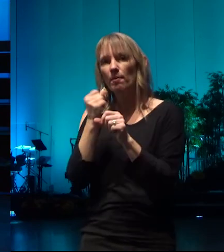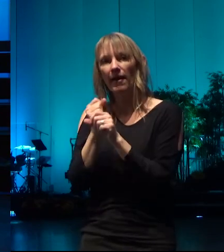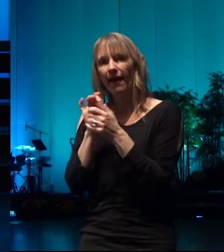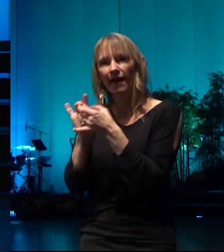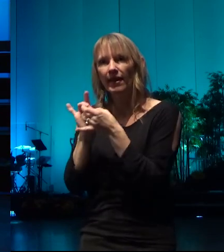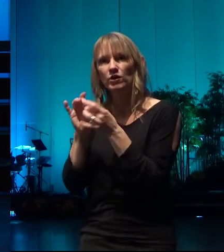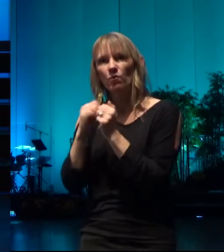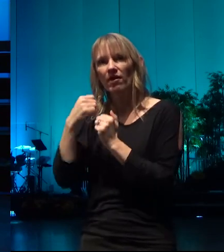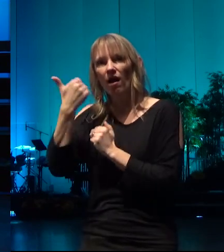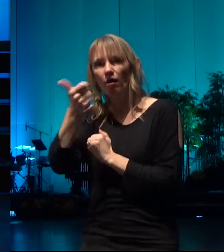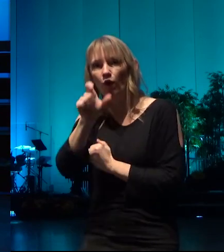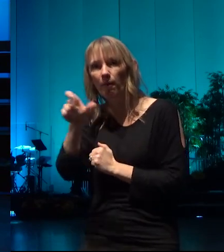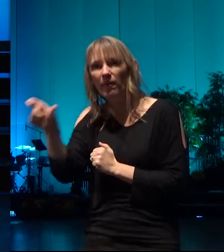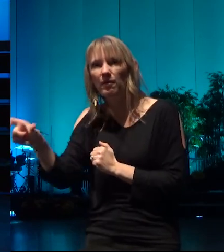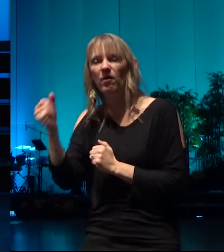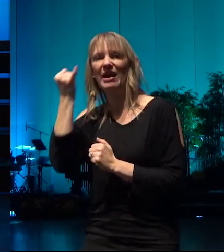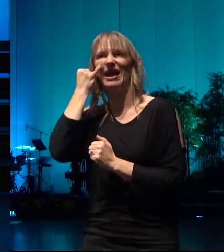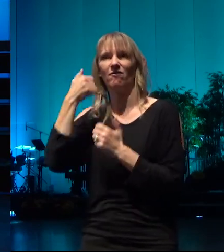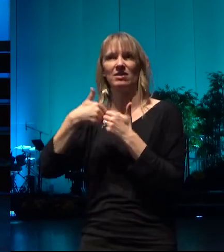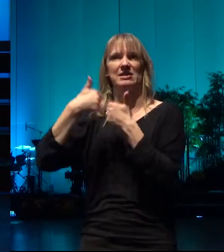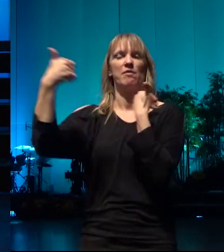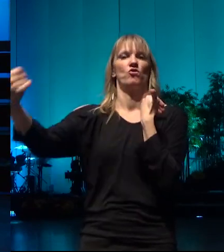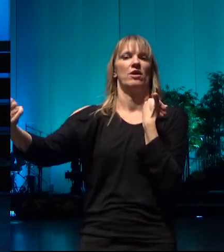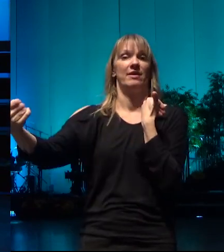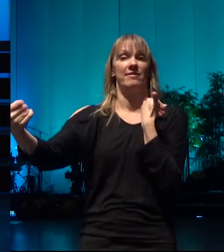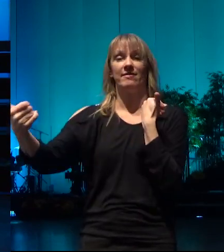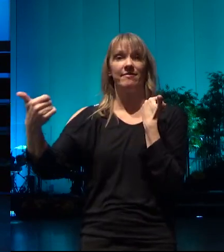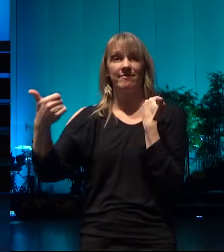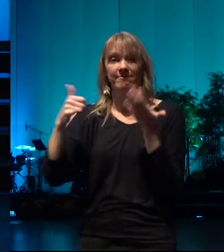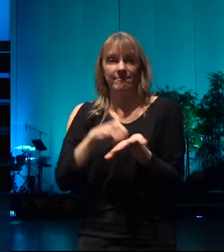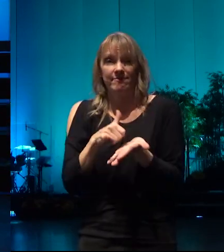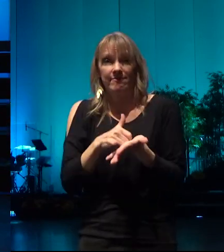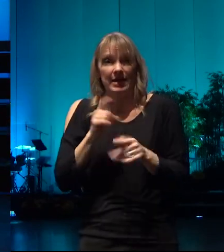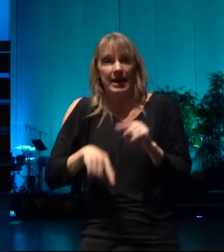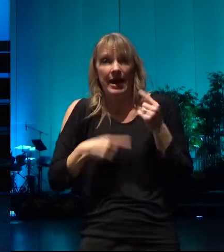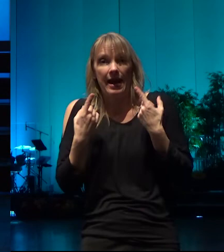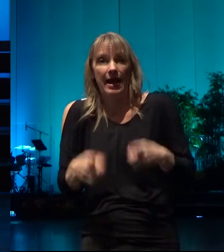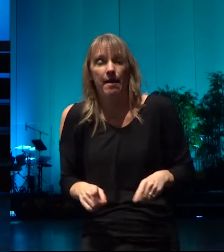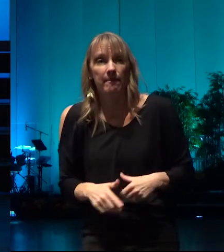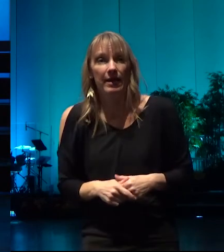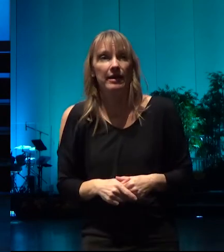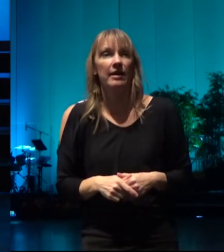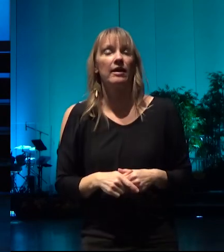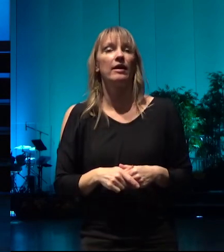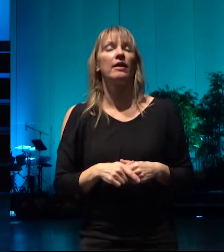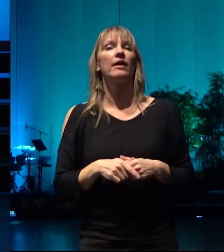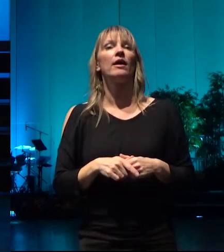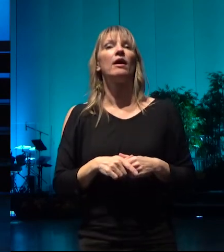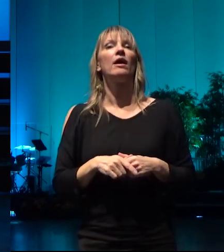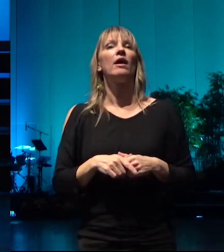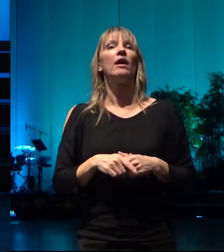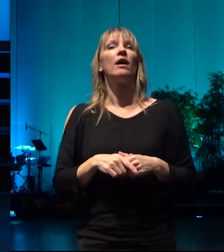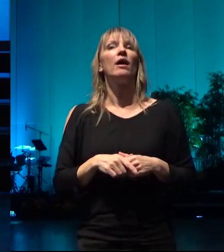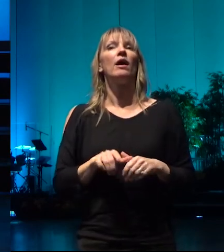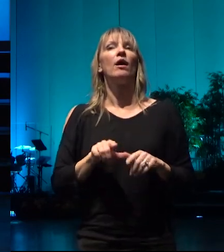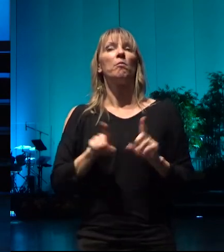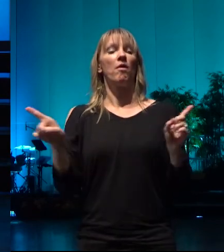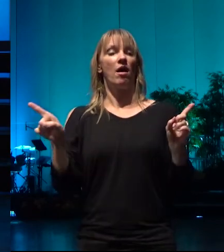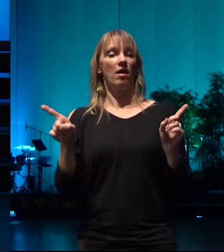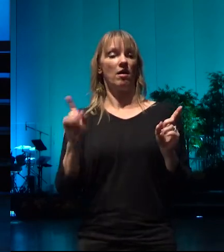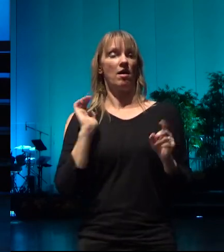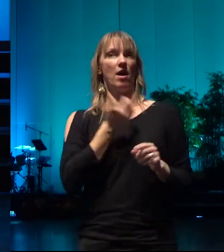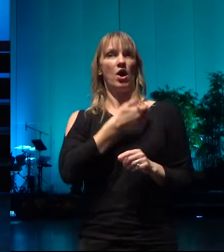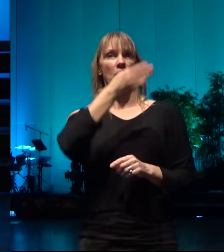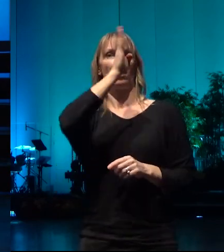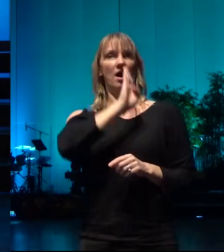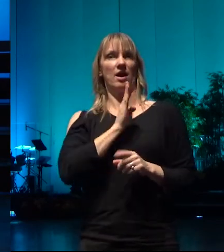create connection with other people through separation. It just can't happen. Meanwhile, underneath, the God